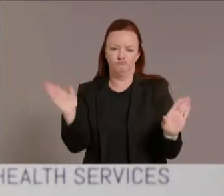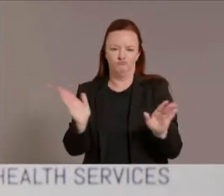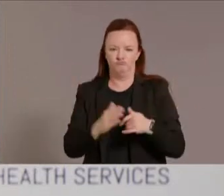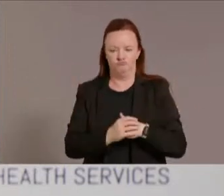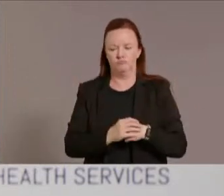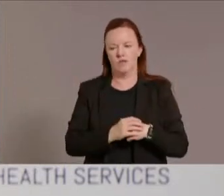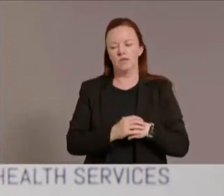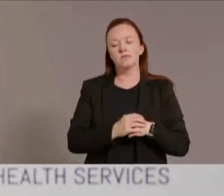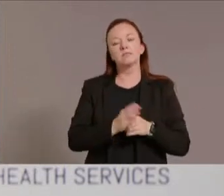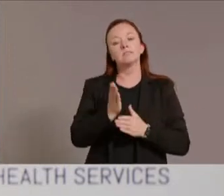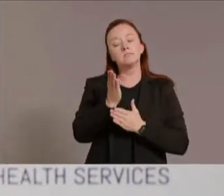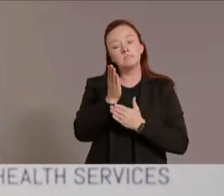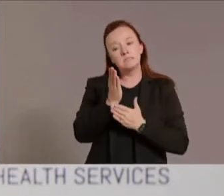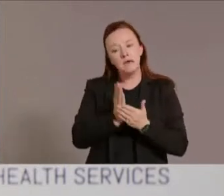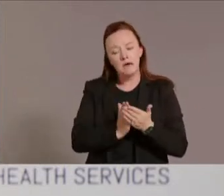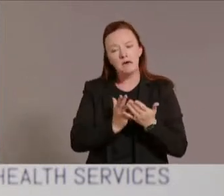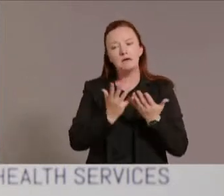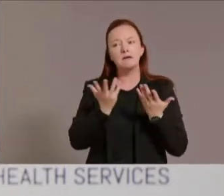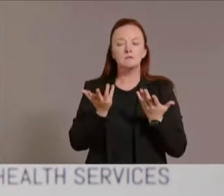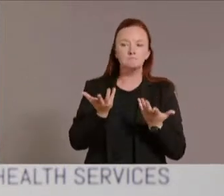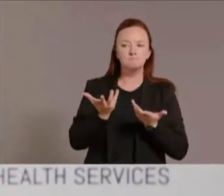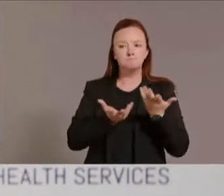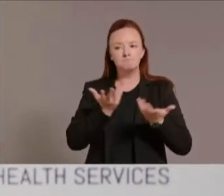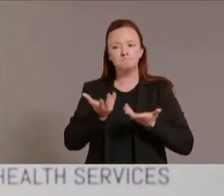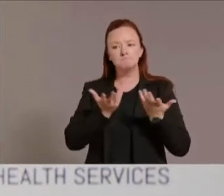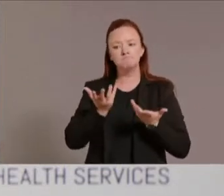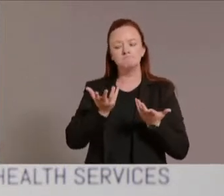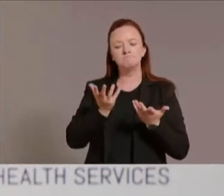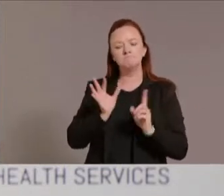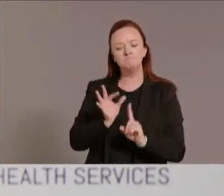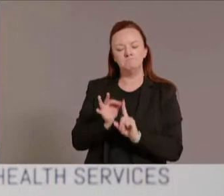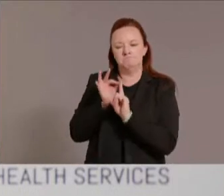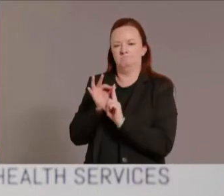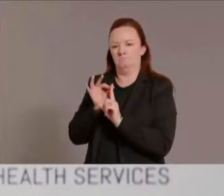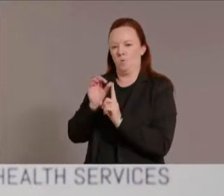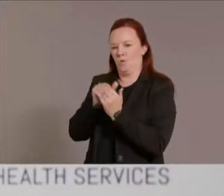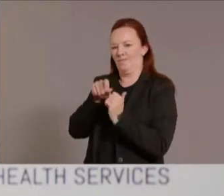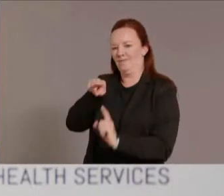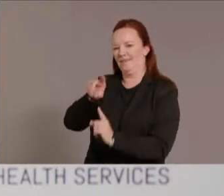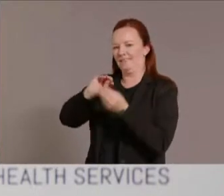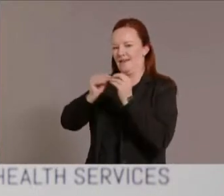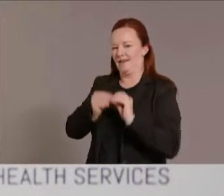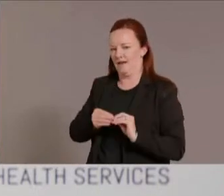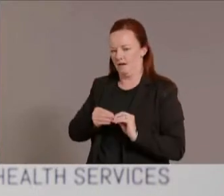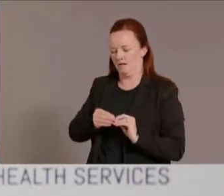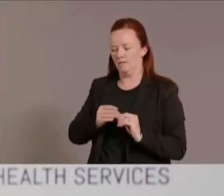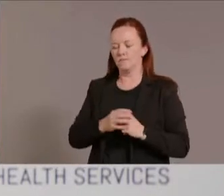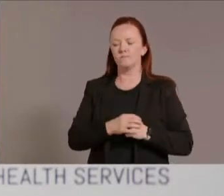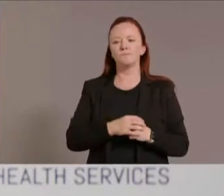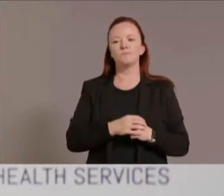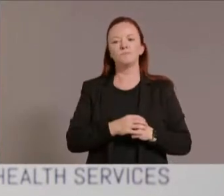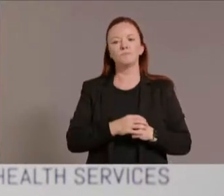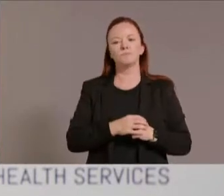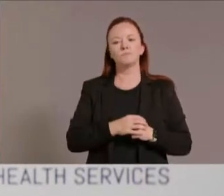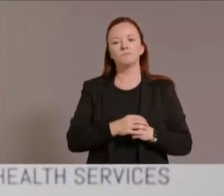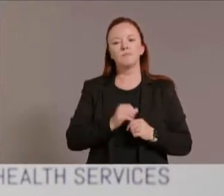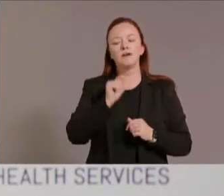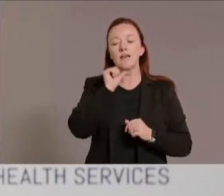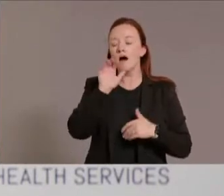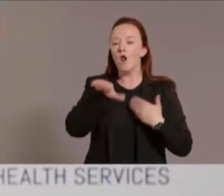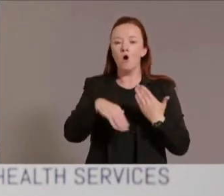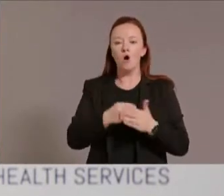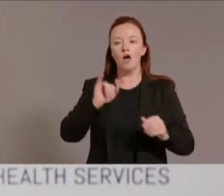There are some caveats to the data. One would be not all IHS and